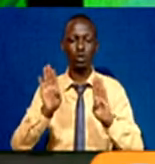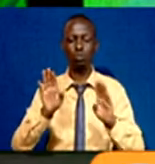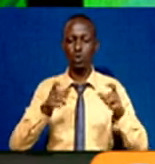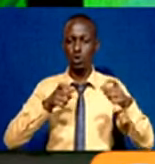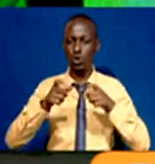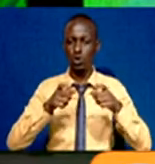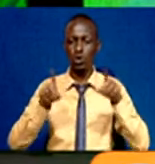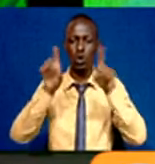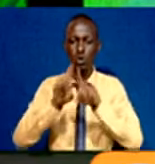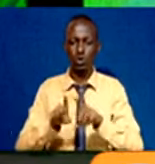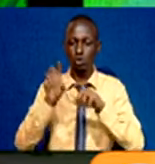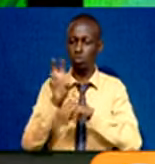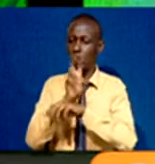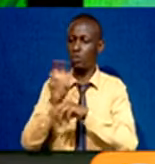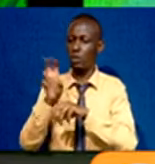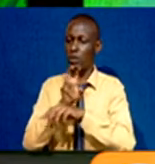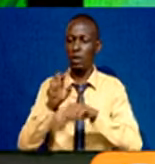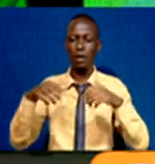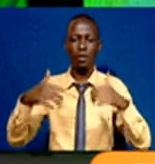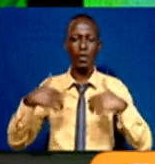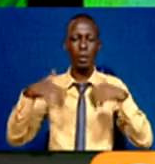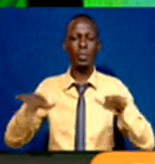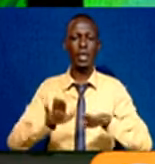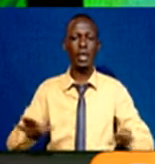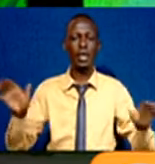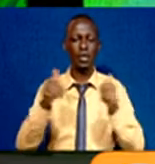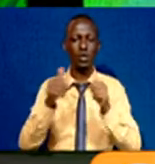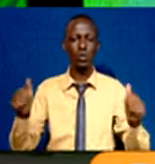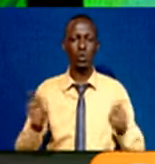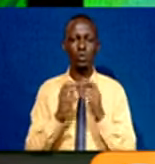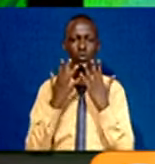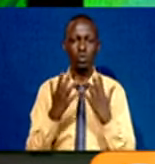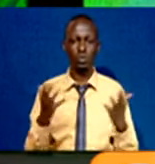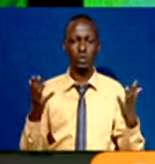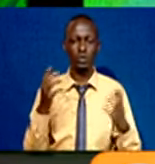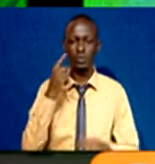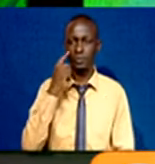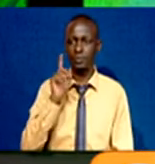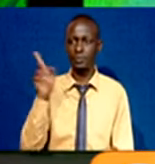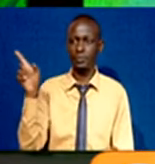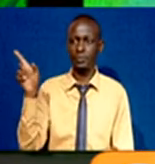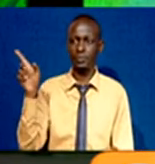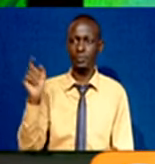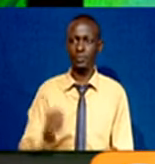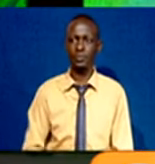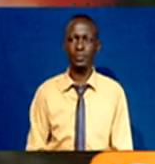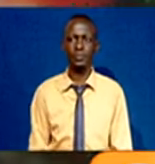proper scouting and monitoring of farms. Dennis Ochino tells us more on this week's Smart